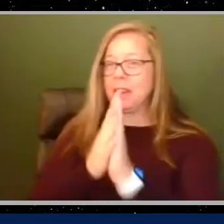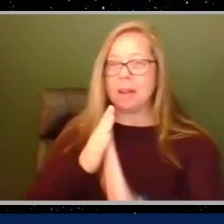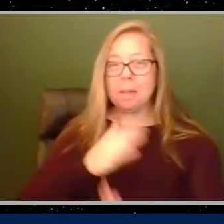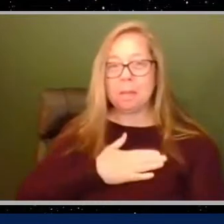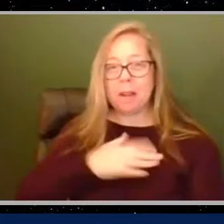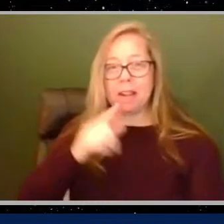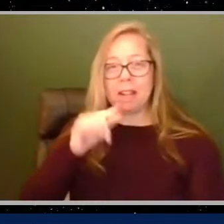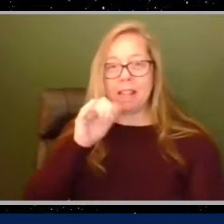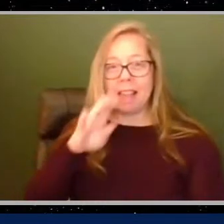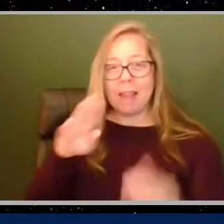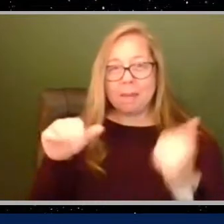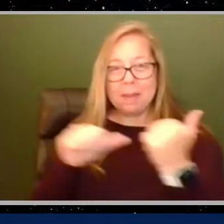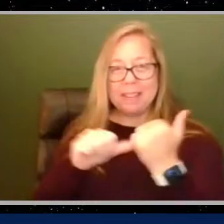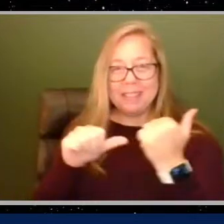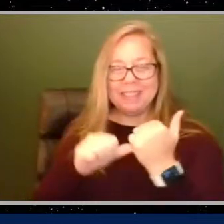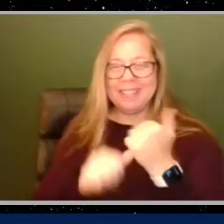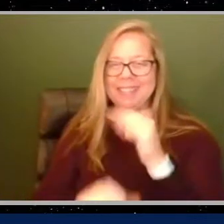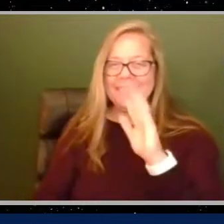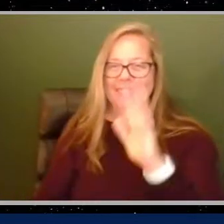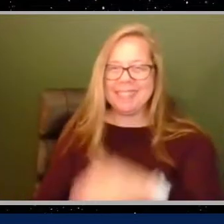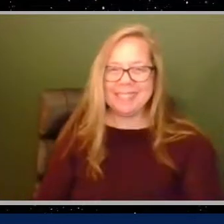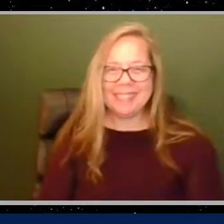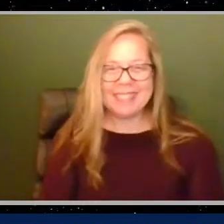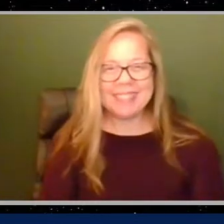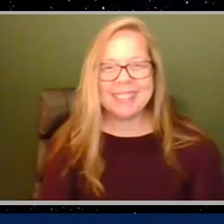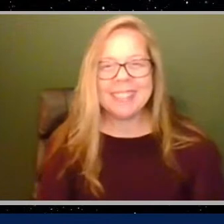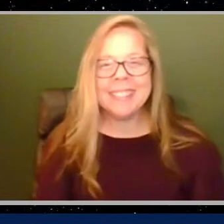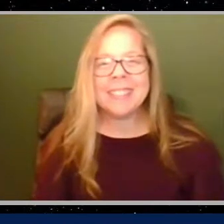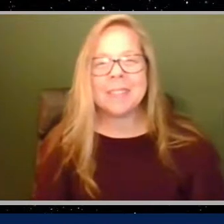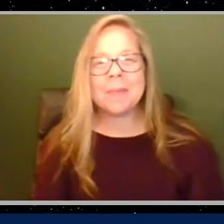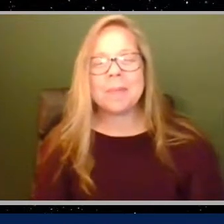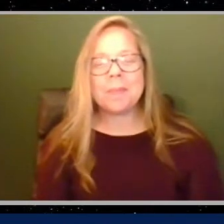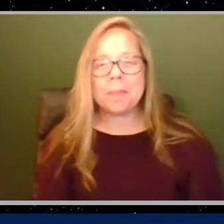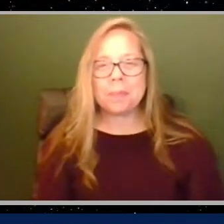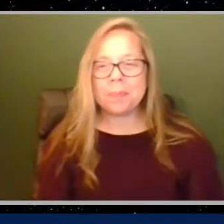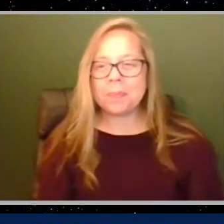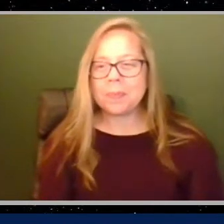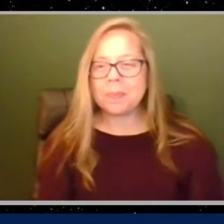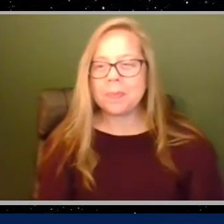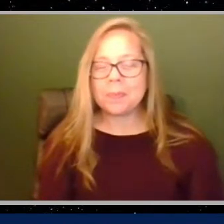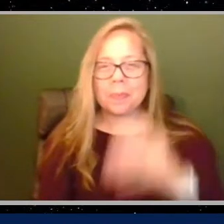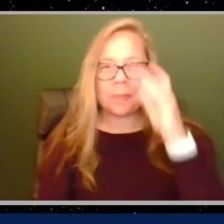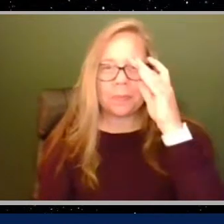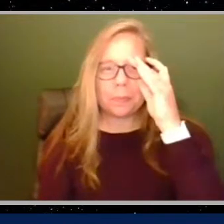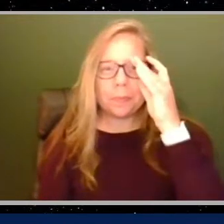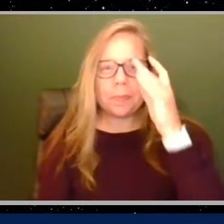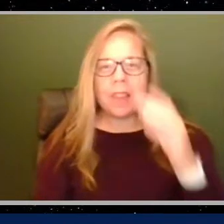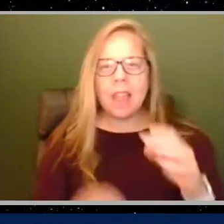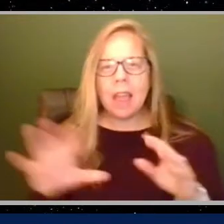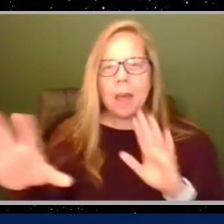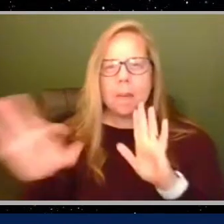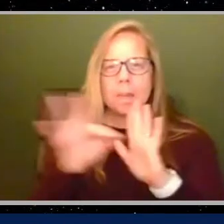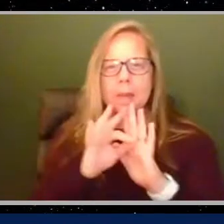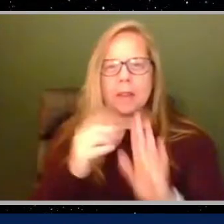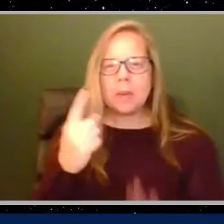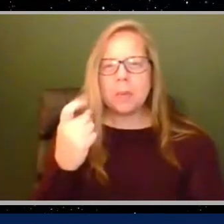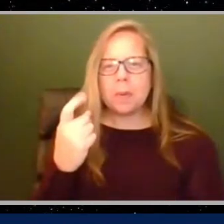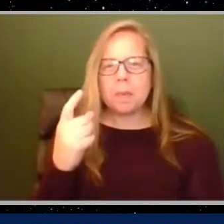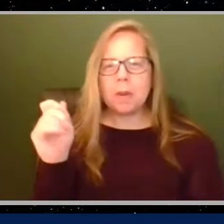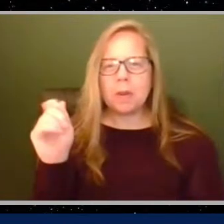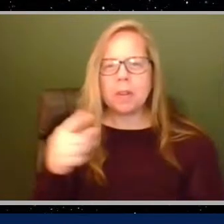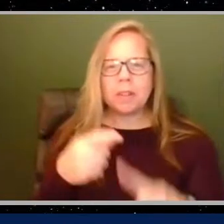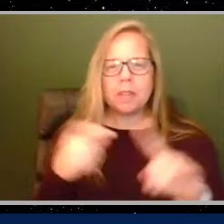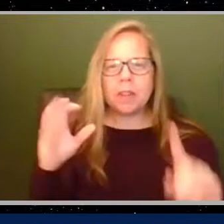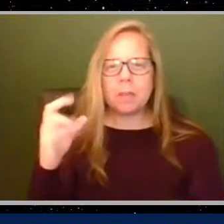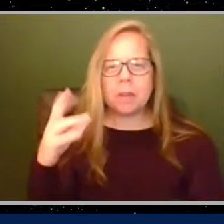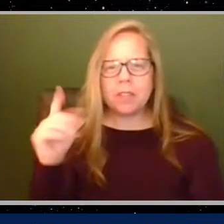Let's see. Let me see if I can grab one more question, and then I will go back to looking through chat to see if we can